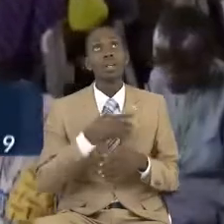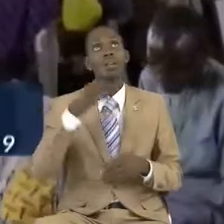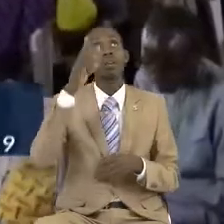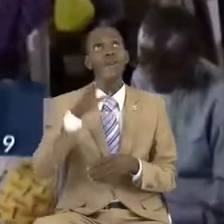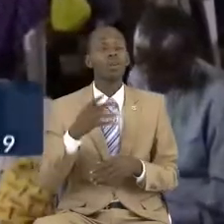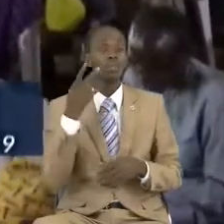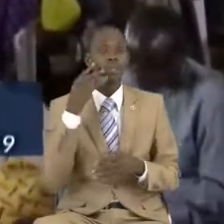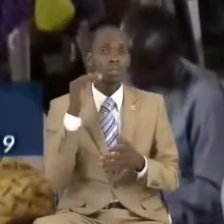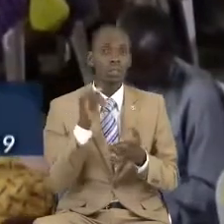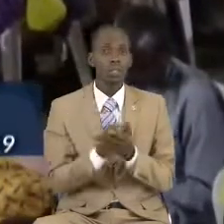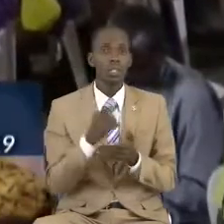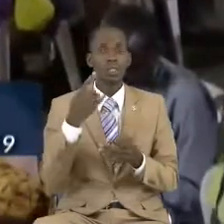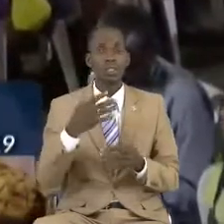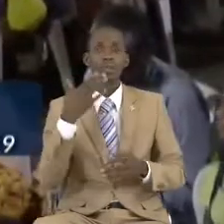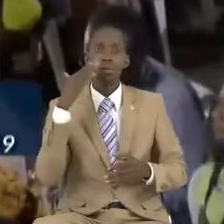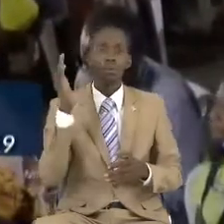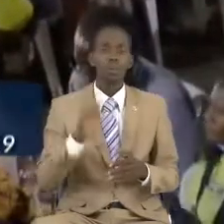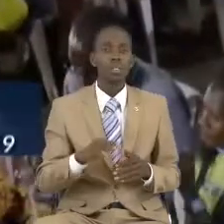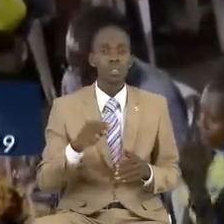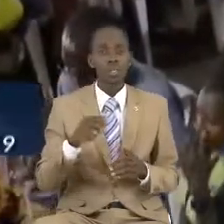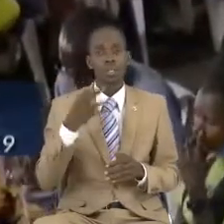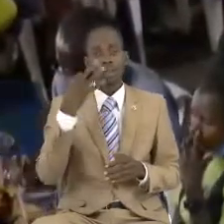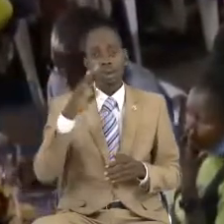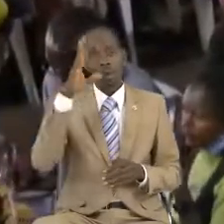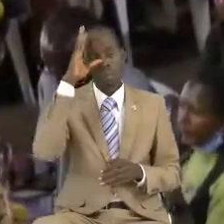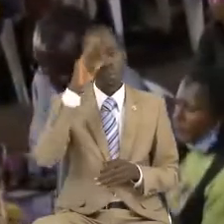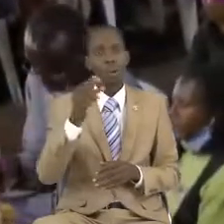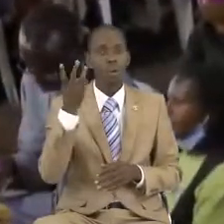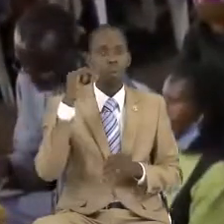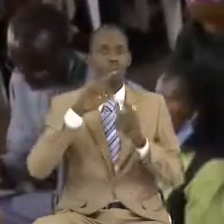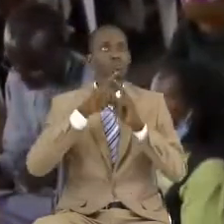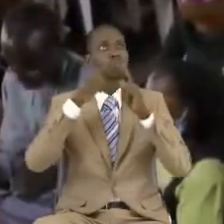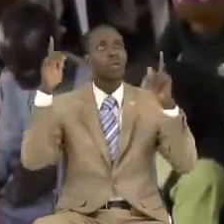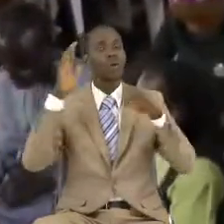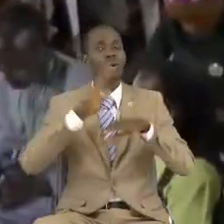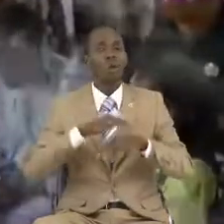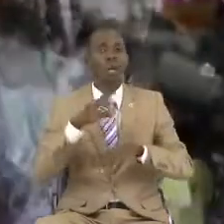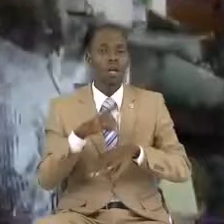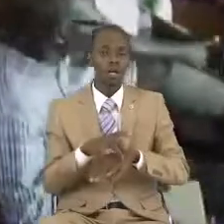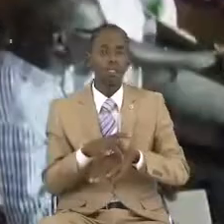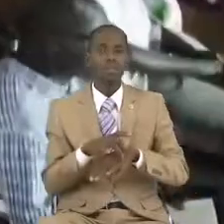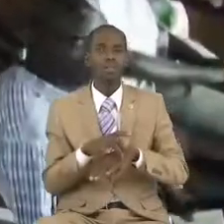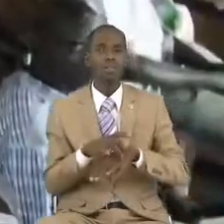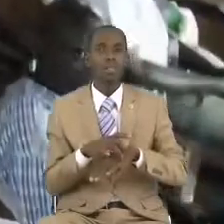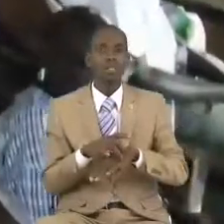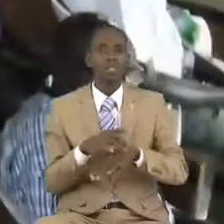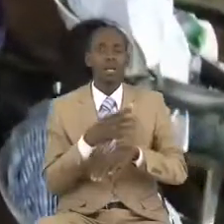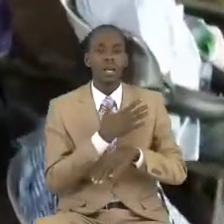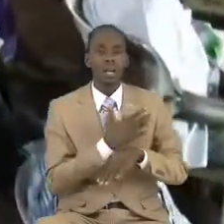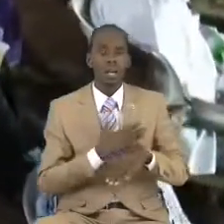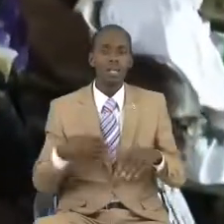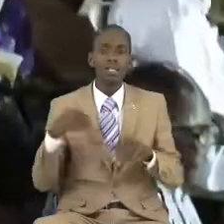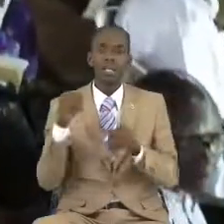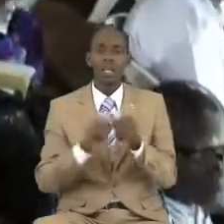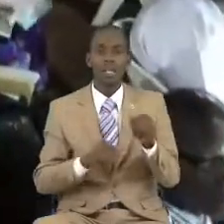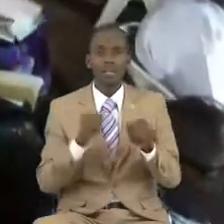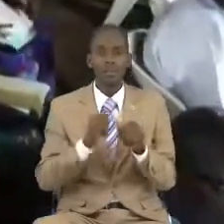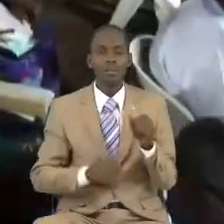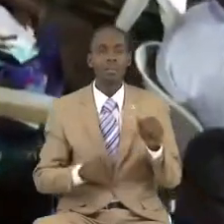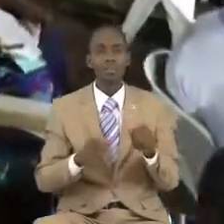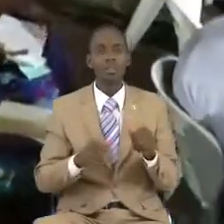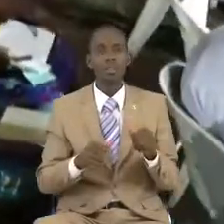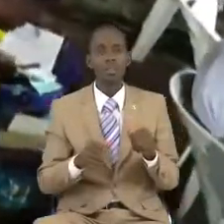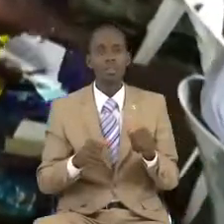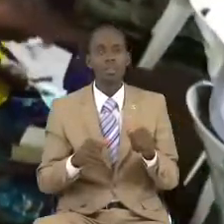man was great in the earth and that every imagination of the